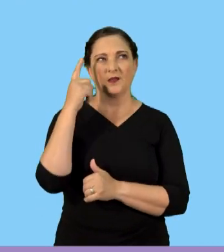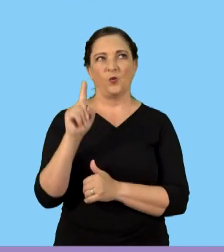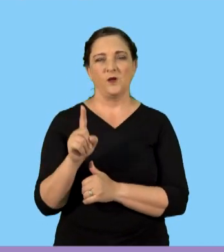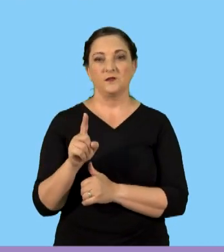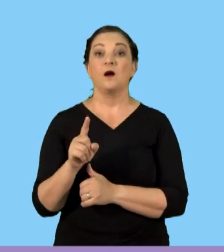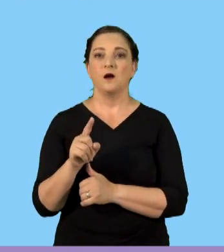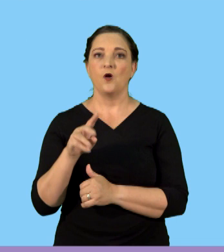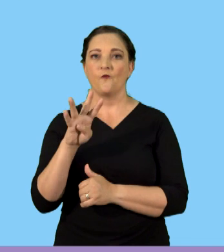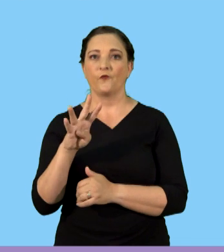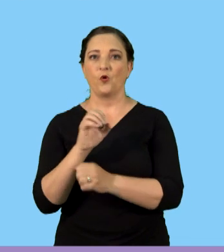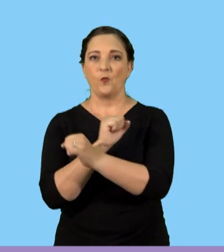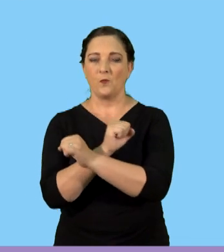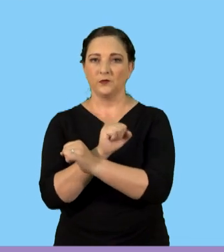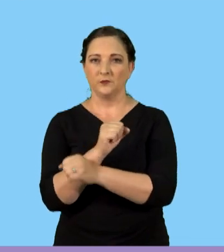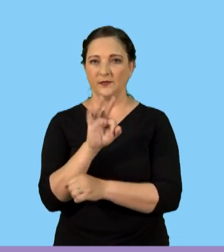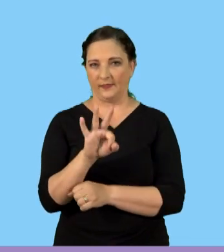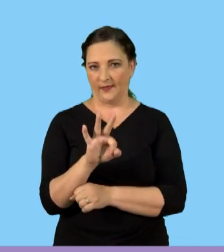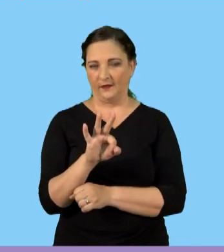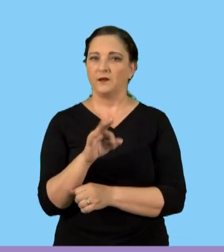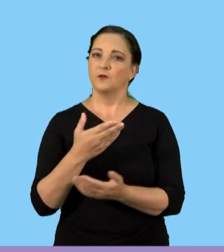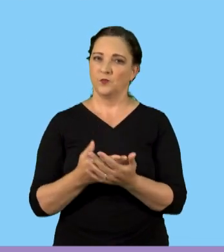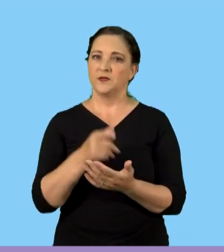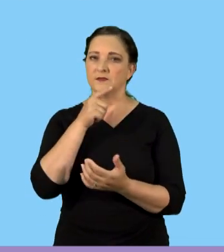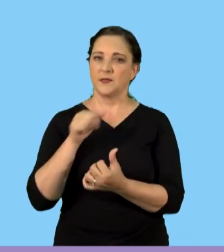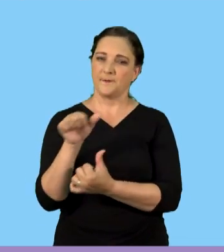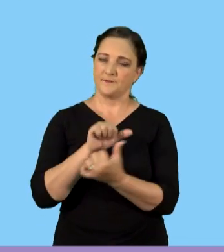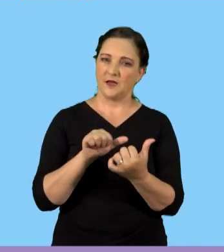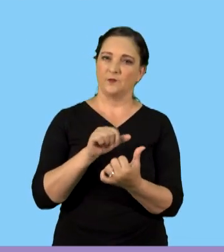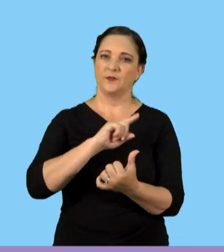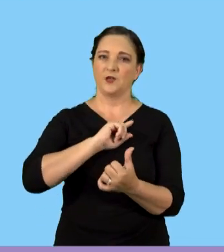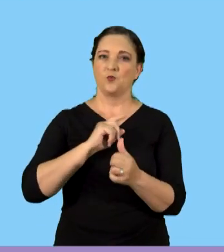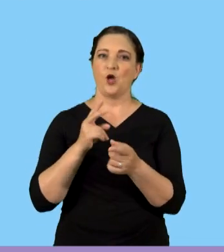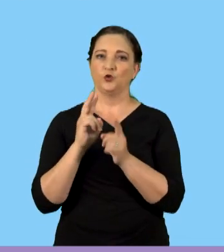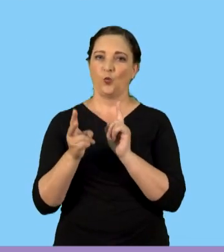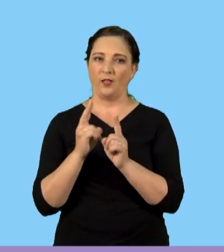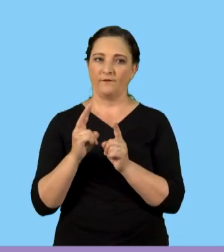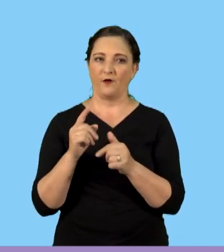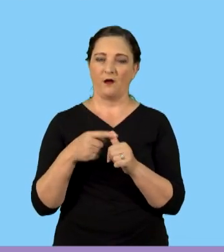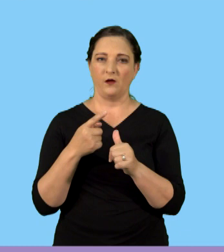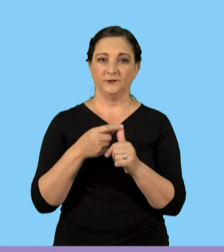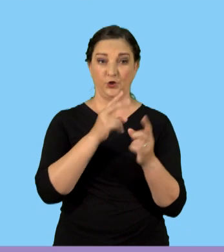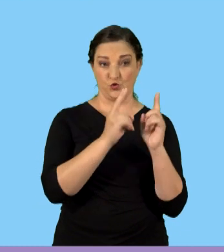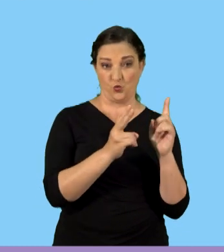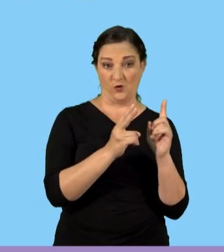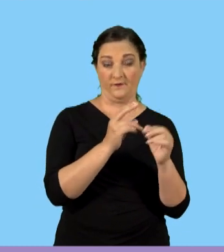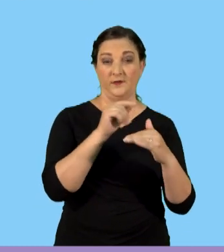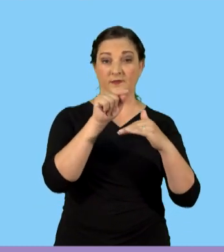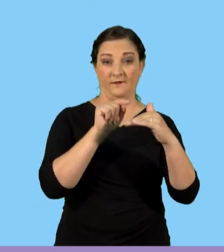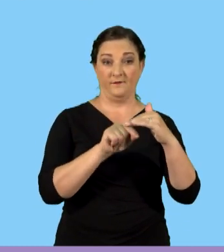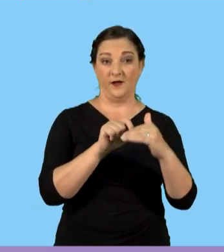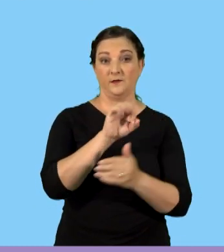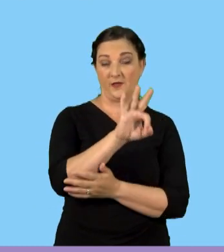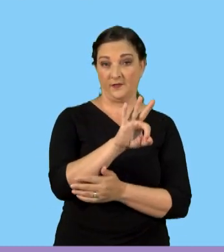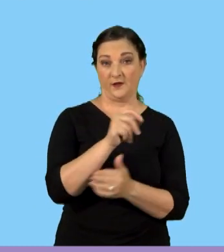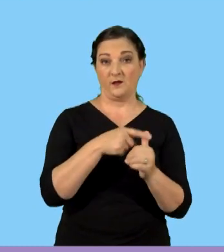4 multiplied by that 3. That is going to give us a 12. Let's check quickly if that's correct. 12 divided by 3, that is